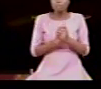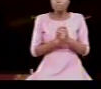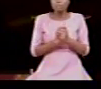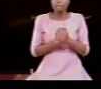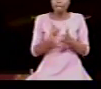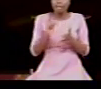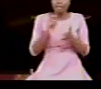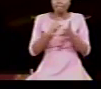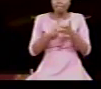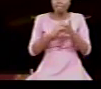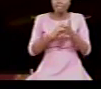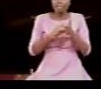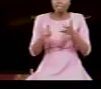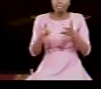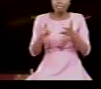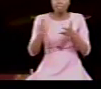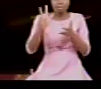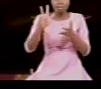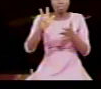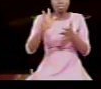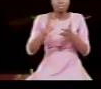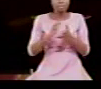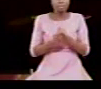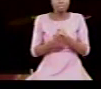I read from verse 3.